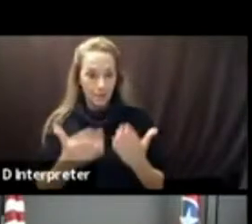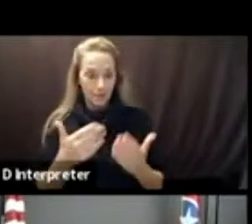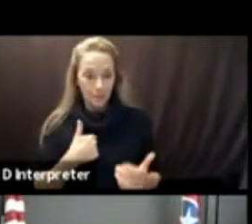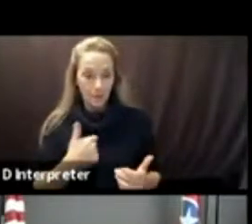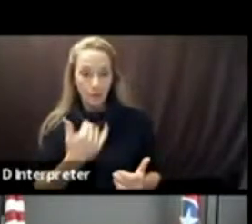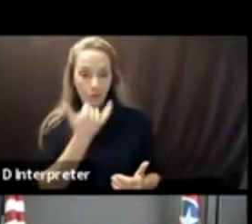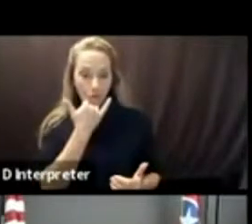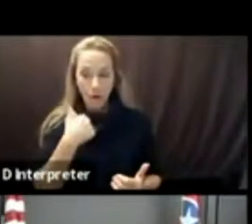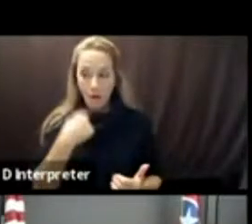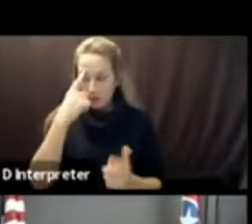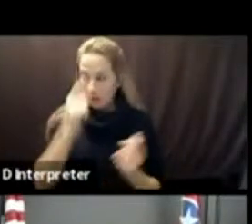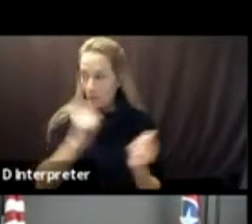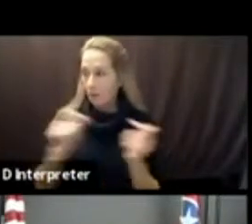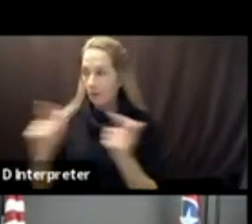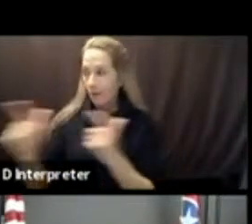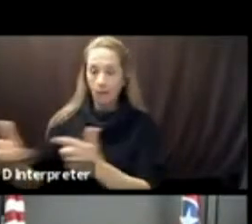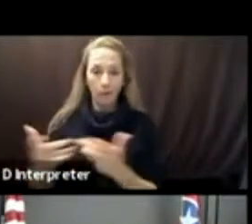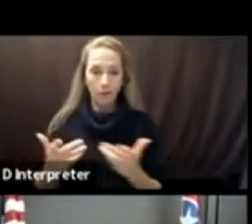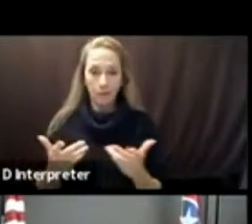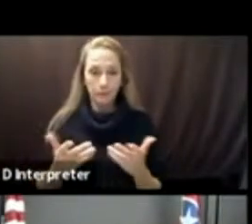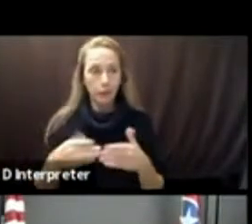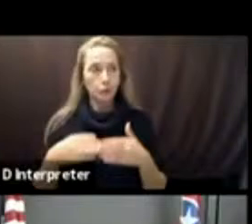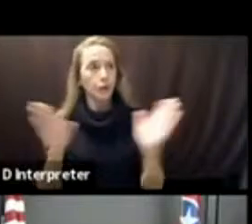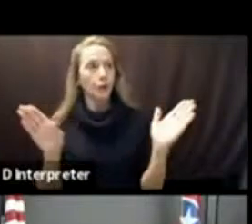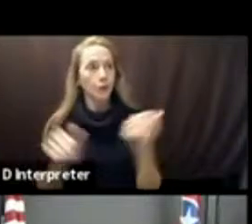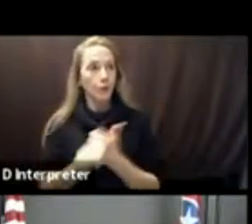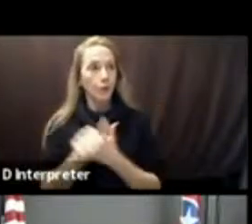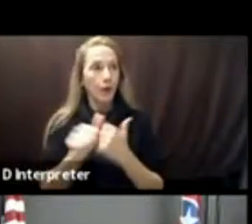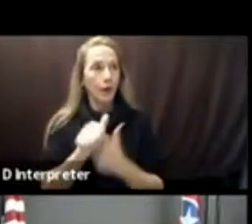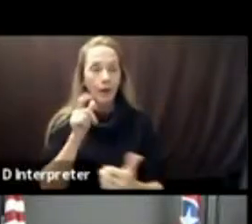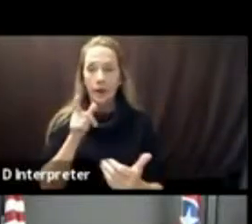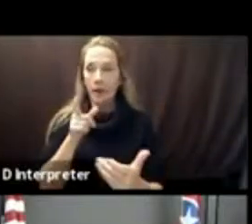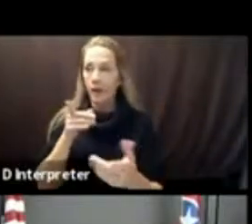just, kind of a generalized threat to them.